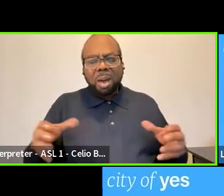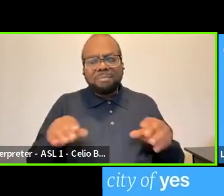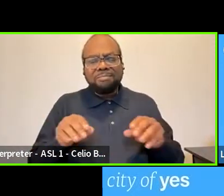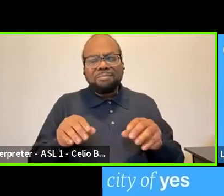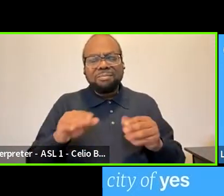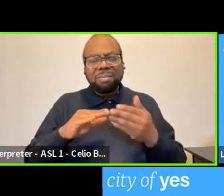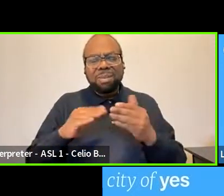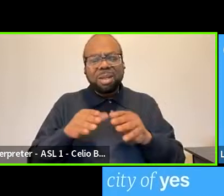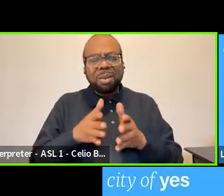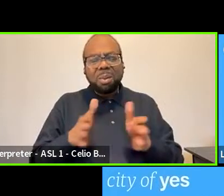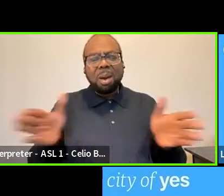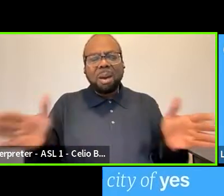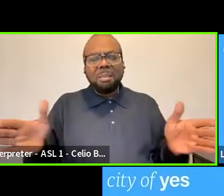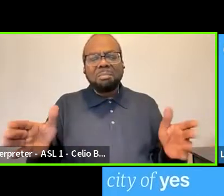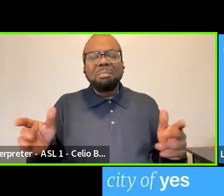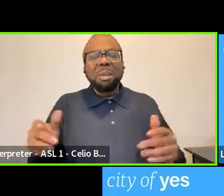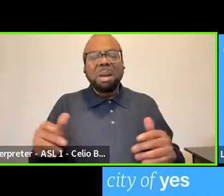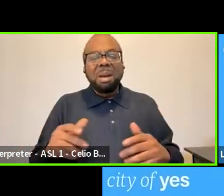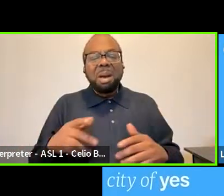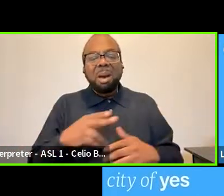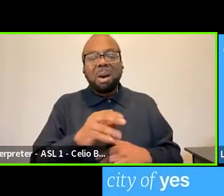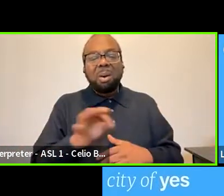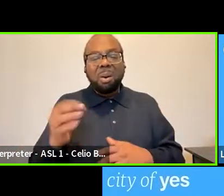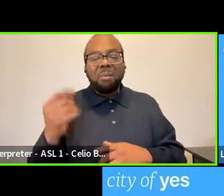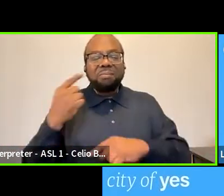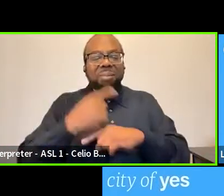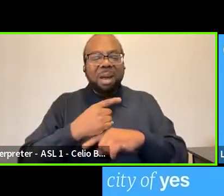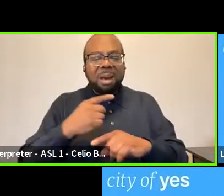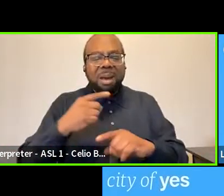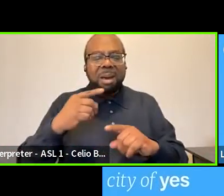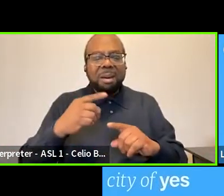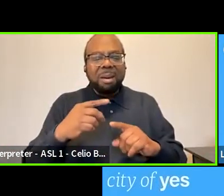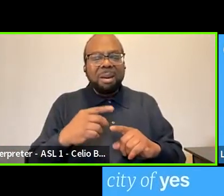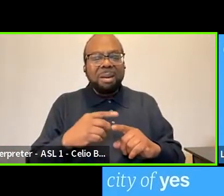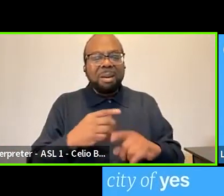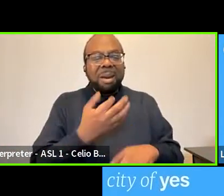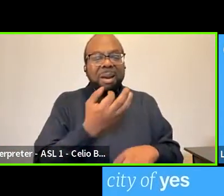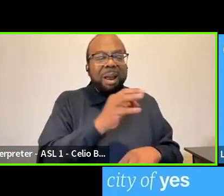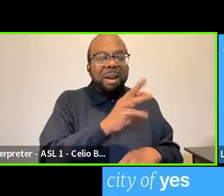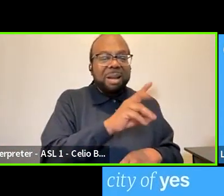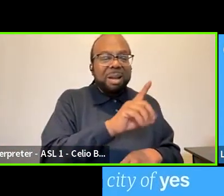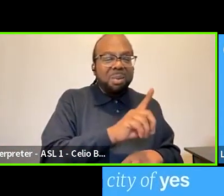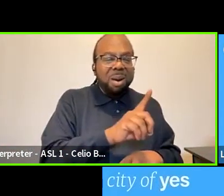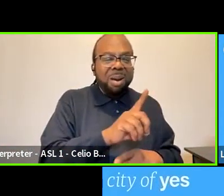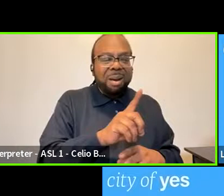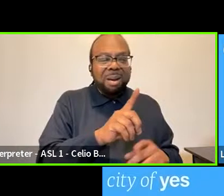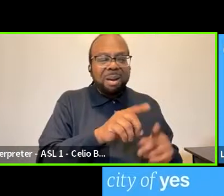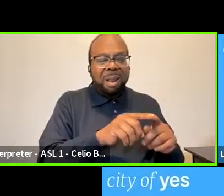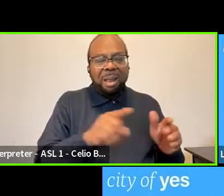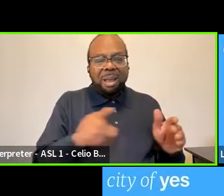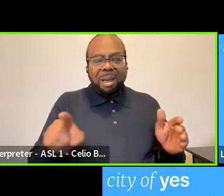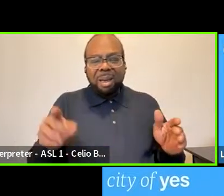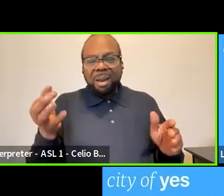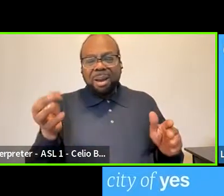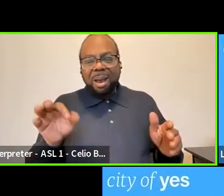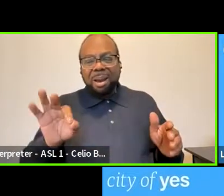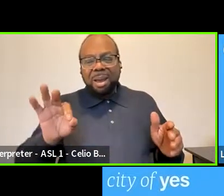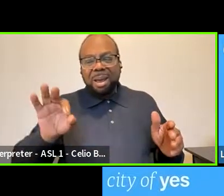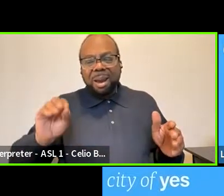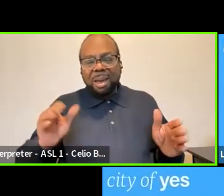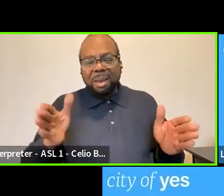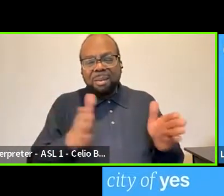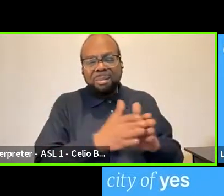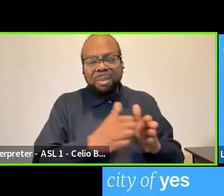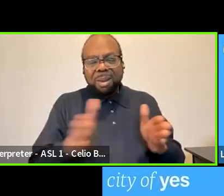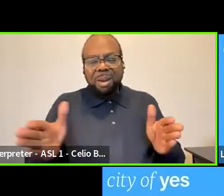proposed to change the cutoff date for applicability from 1961, 1977 today, all the way up to 1990, so that a more recent,